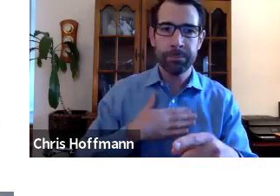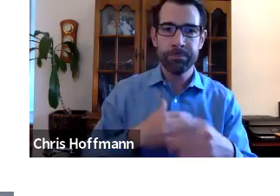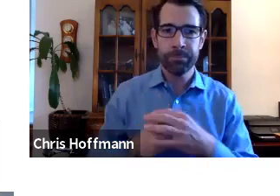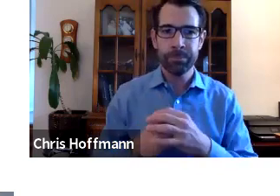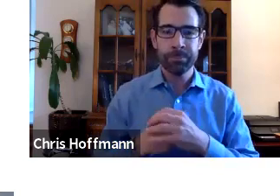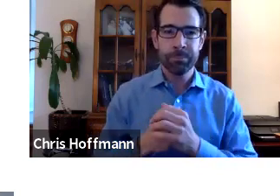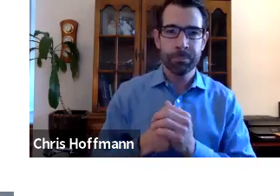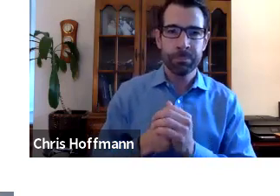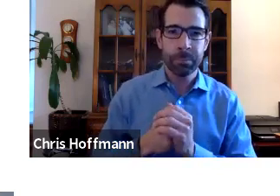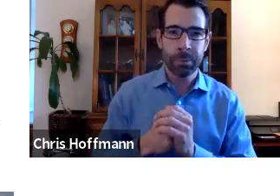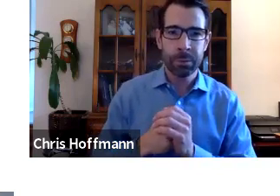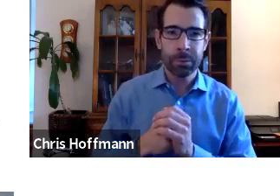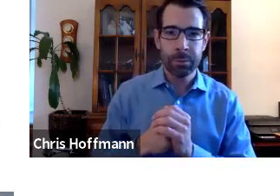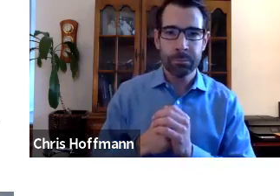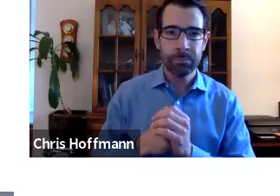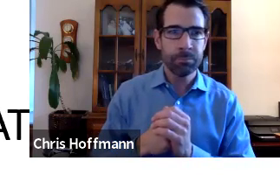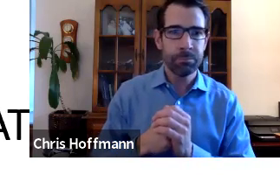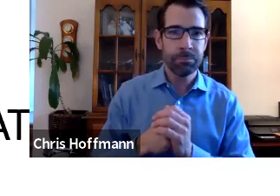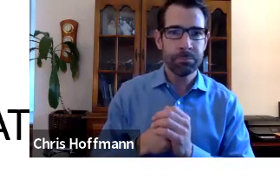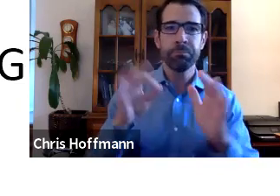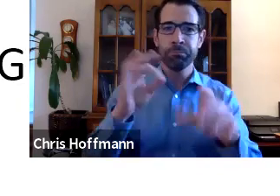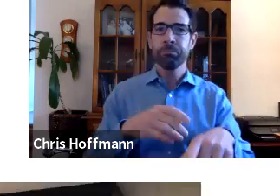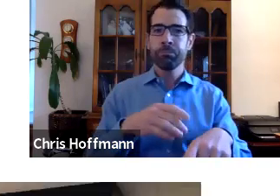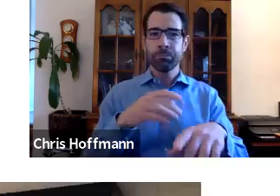Oh, thank you. Oh, next slide after this, please.